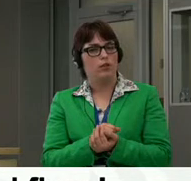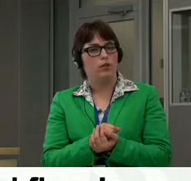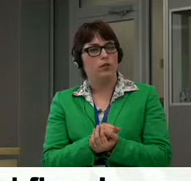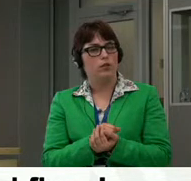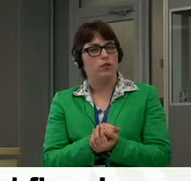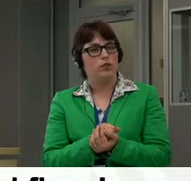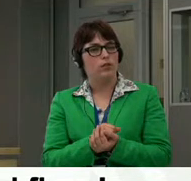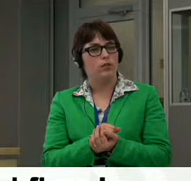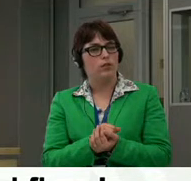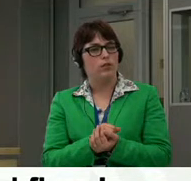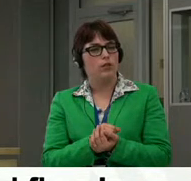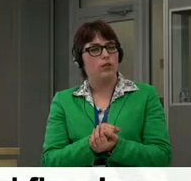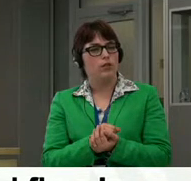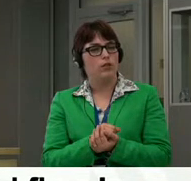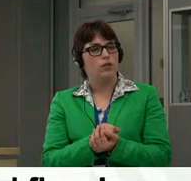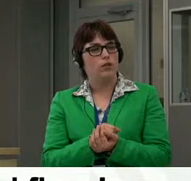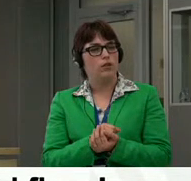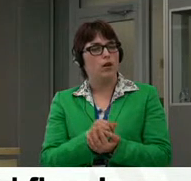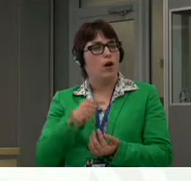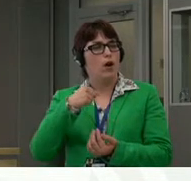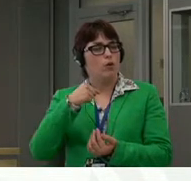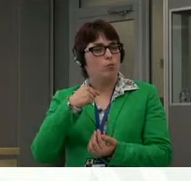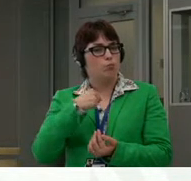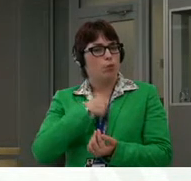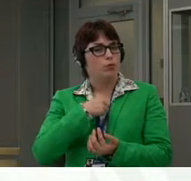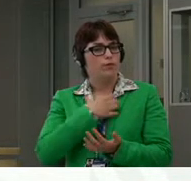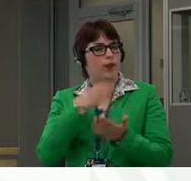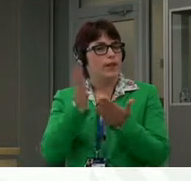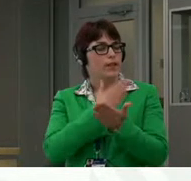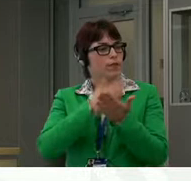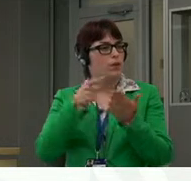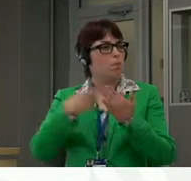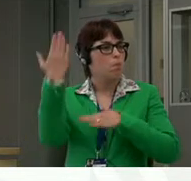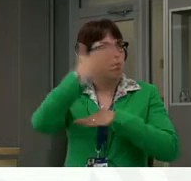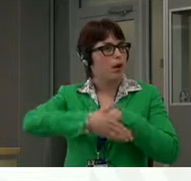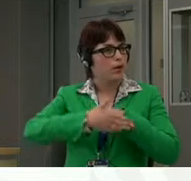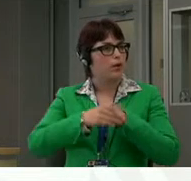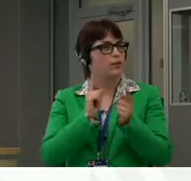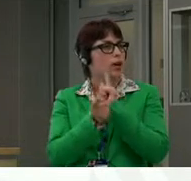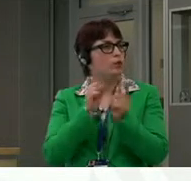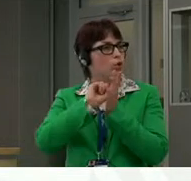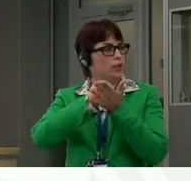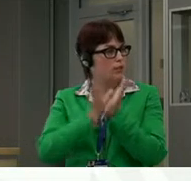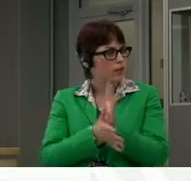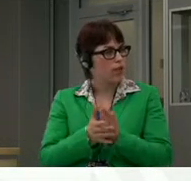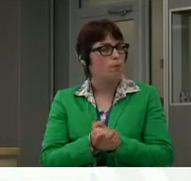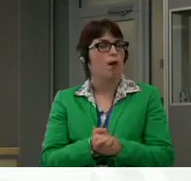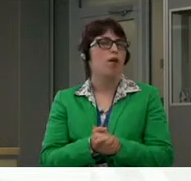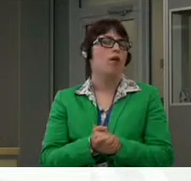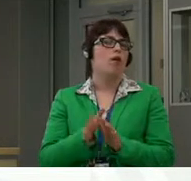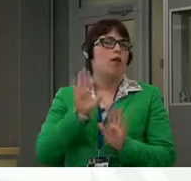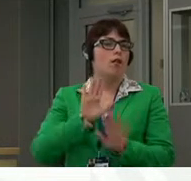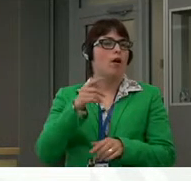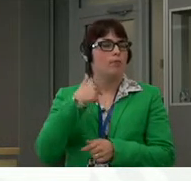prevent persons with disability to reach the workplace? Moreover, the